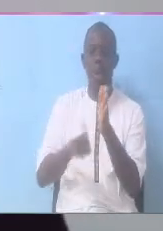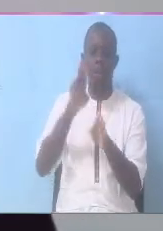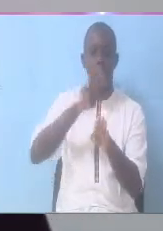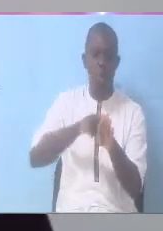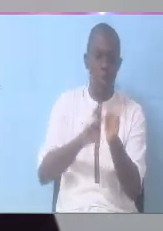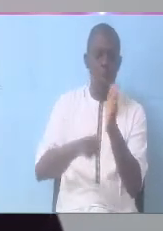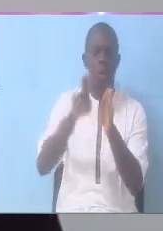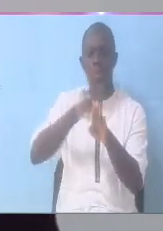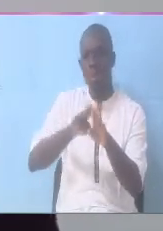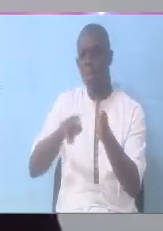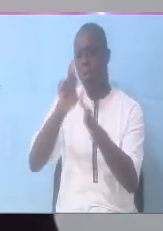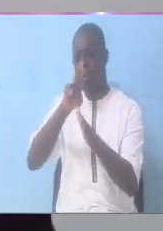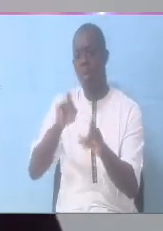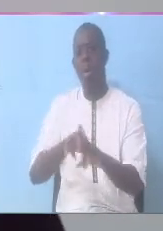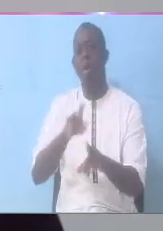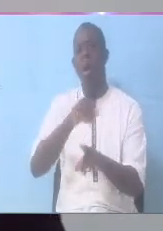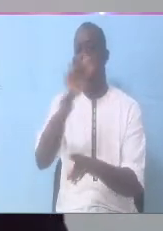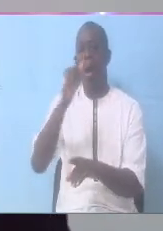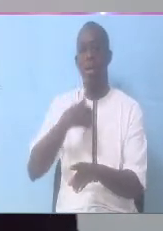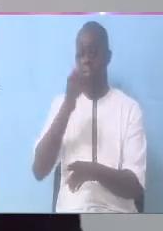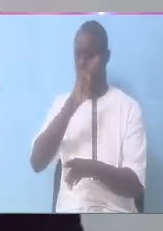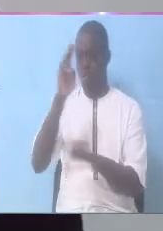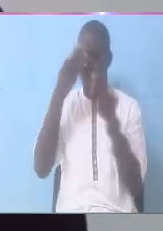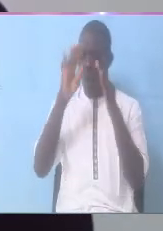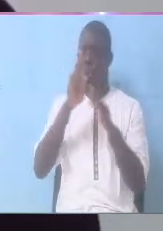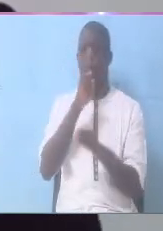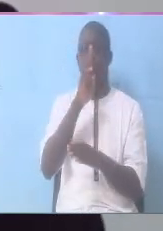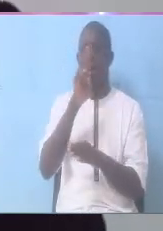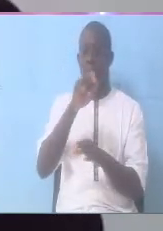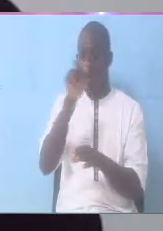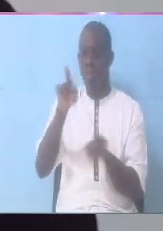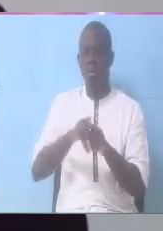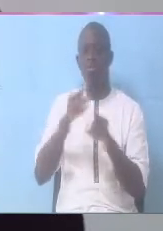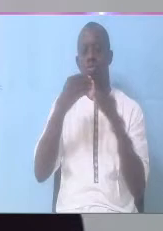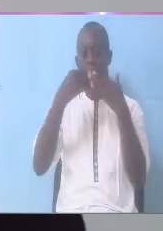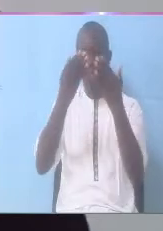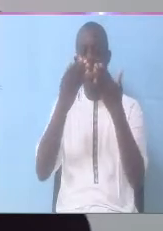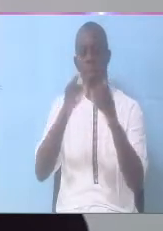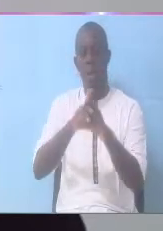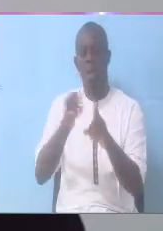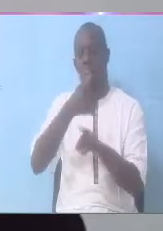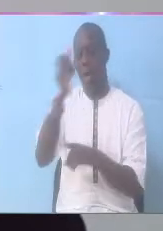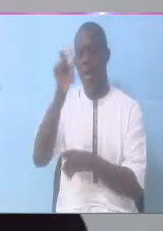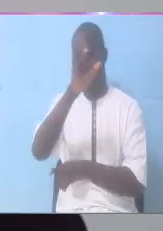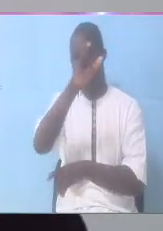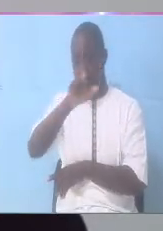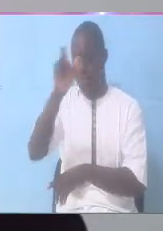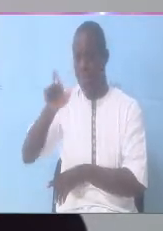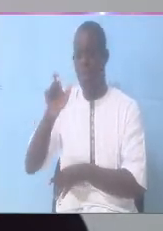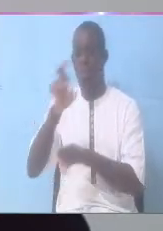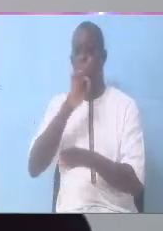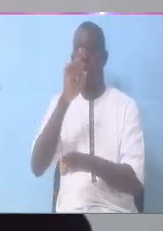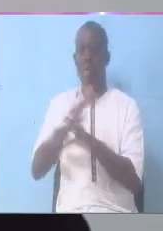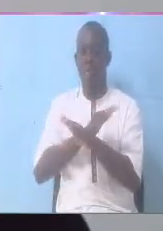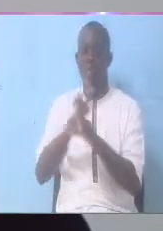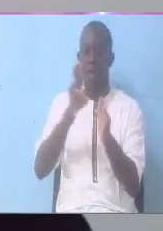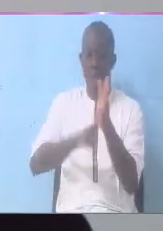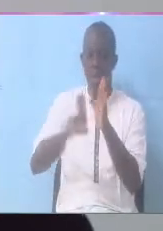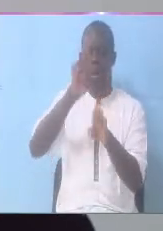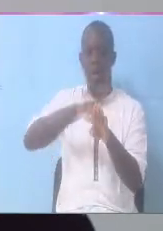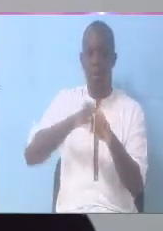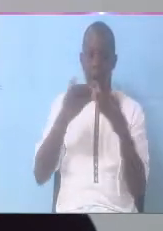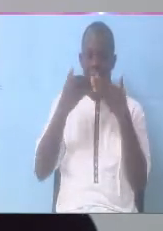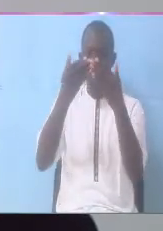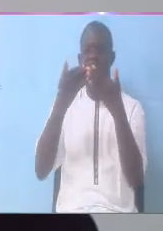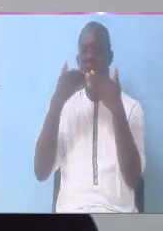names. Amunta memfodun konyi mofulo Musa Jame ni Tumbulu animo kotangolu wolle bina kampurka na kumolu fire wo